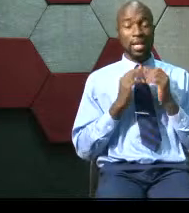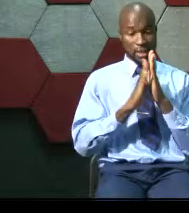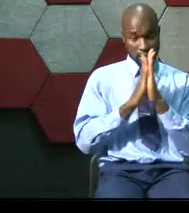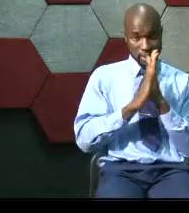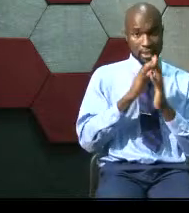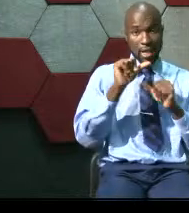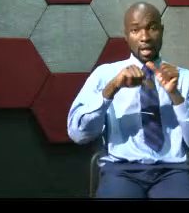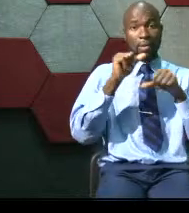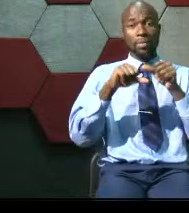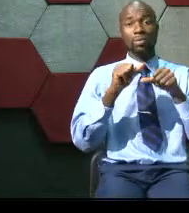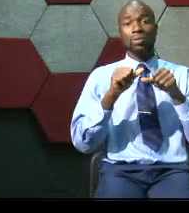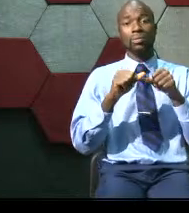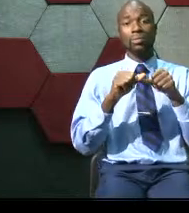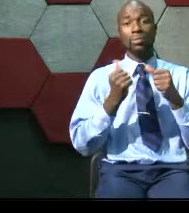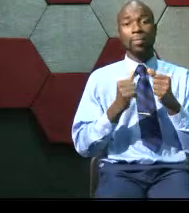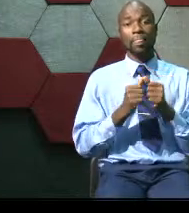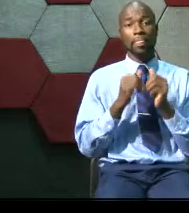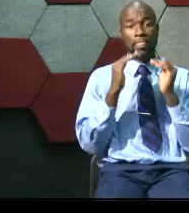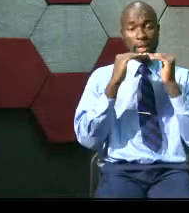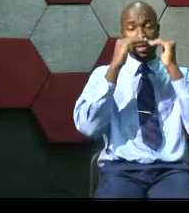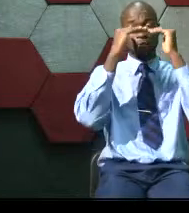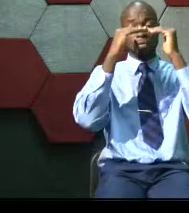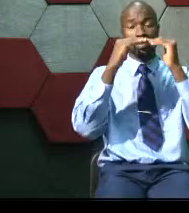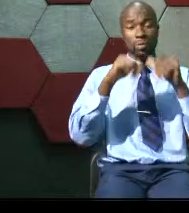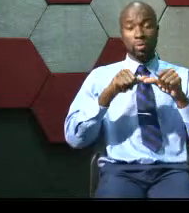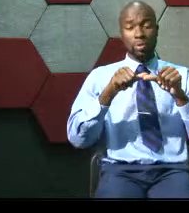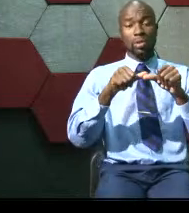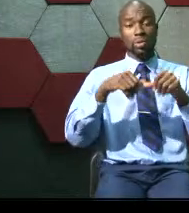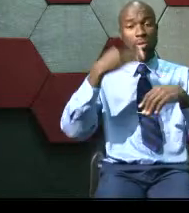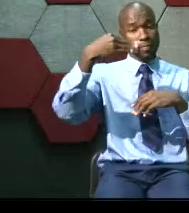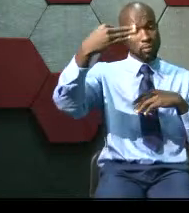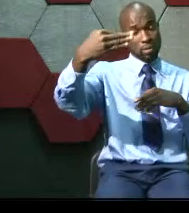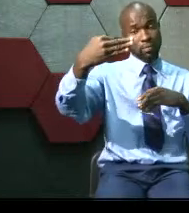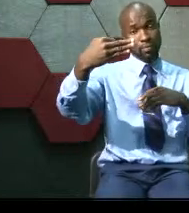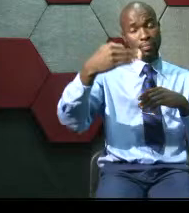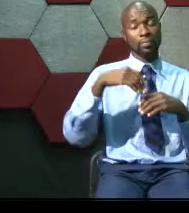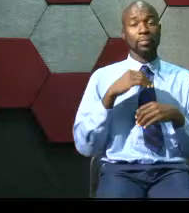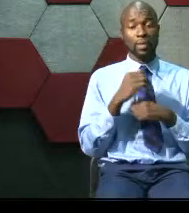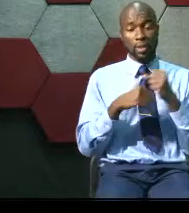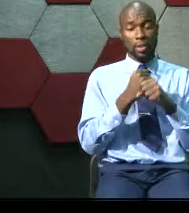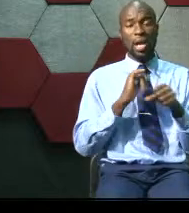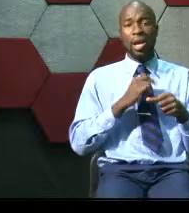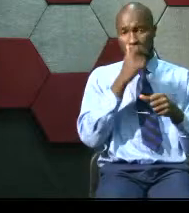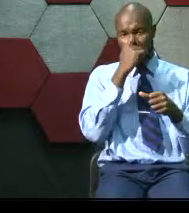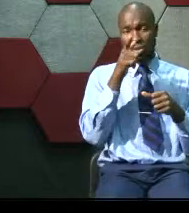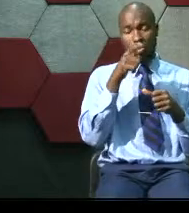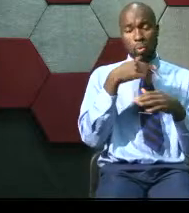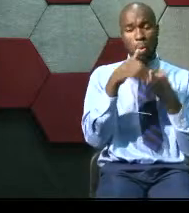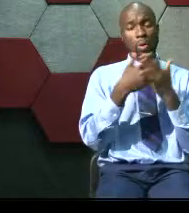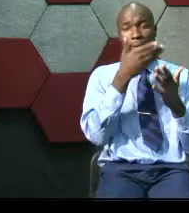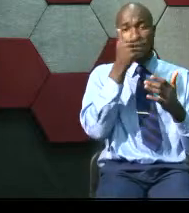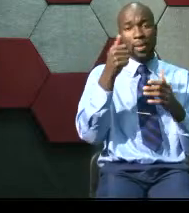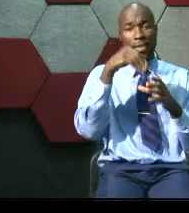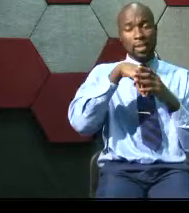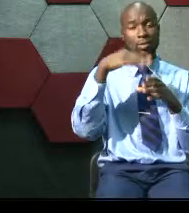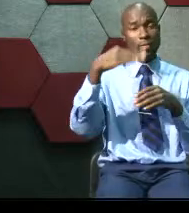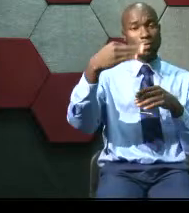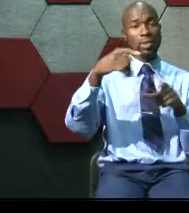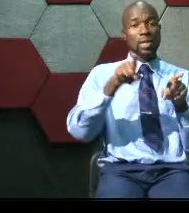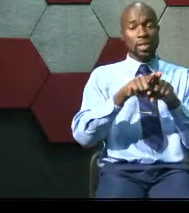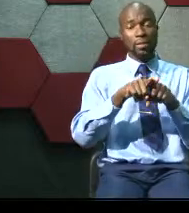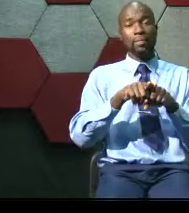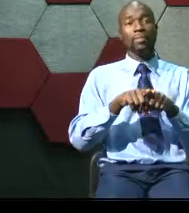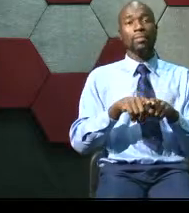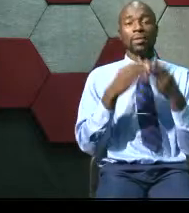about the heights we can reach in the years to come. I wish you all the best in your future